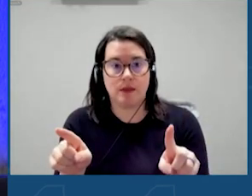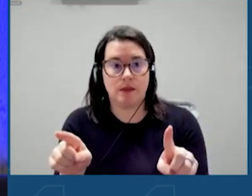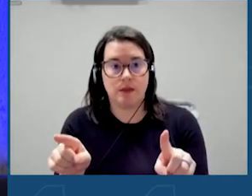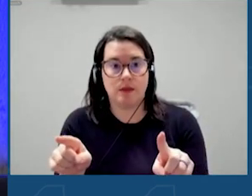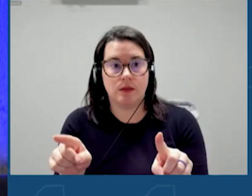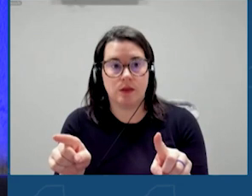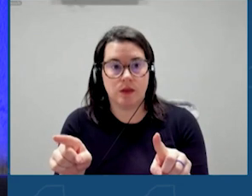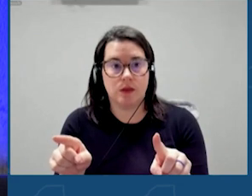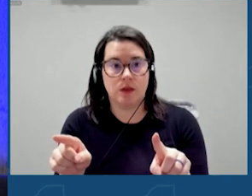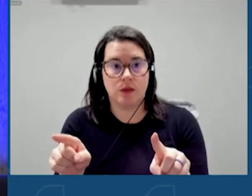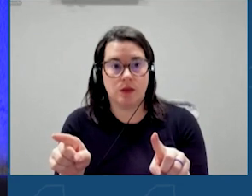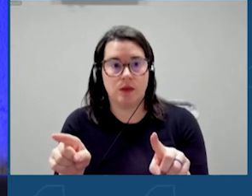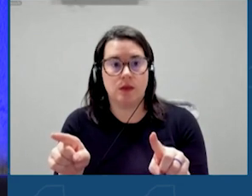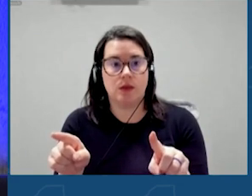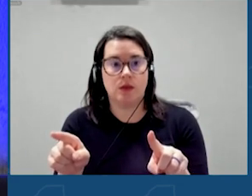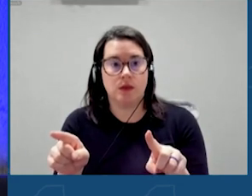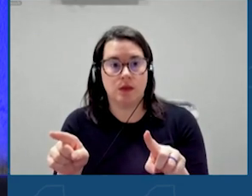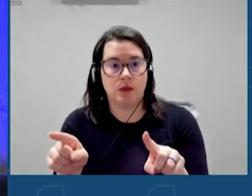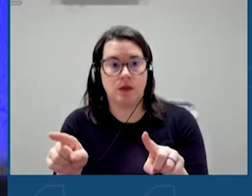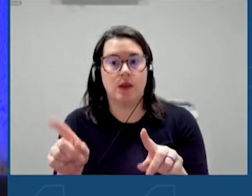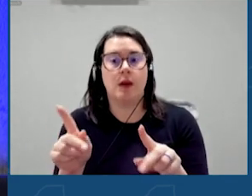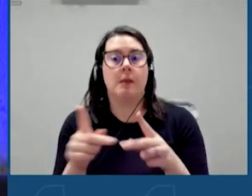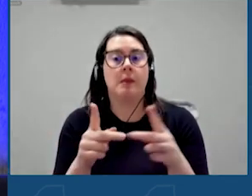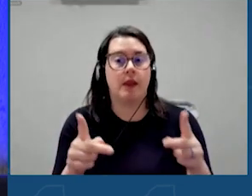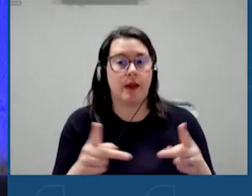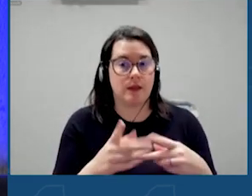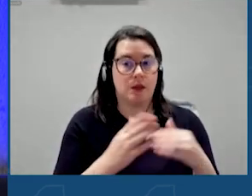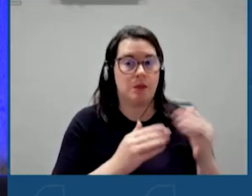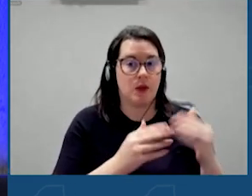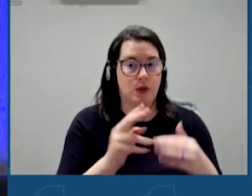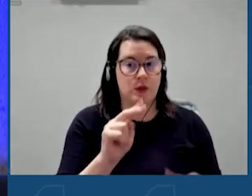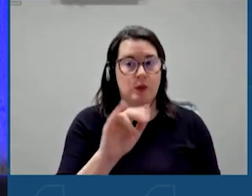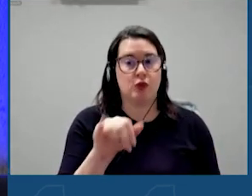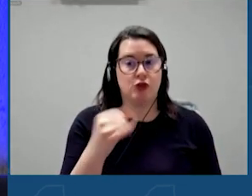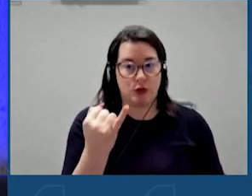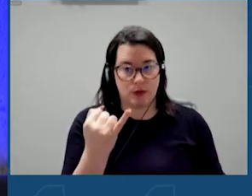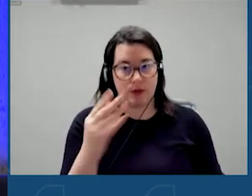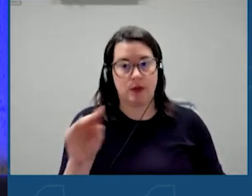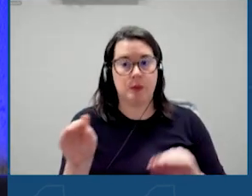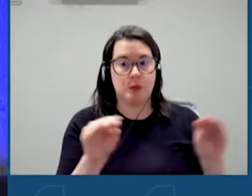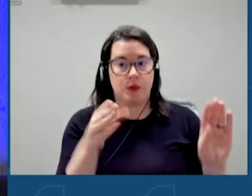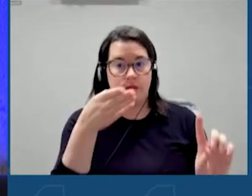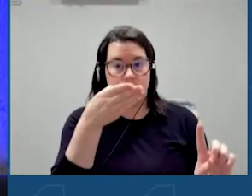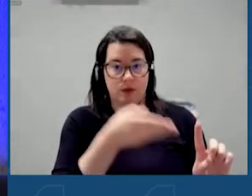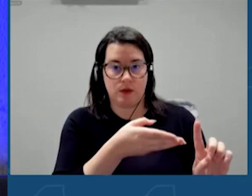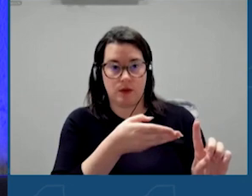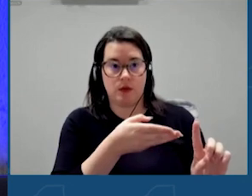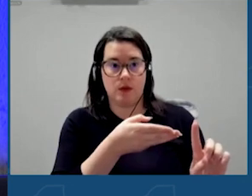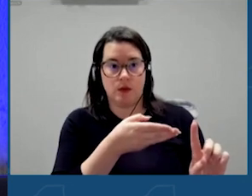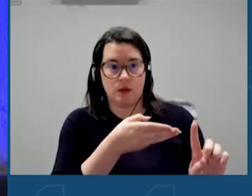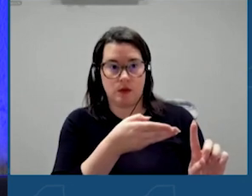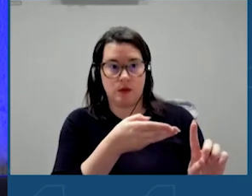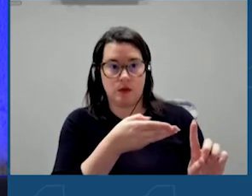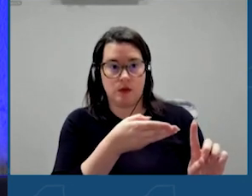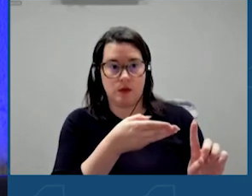They're going to those houses that were built in New Jersey that I just described. So the